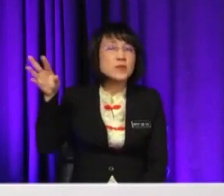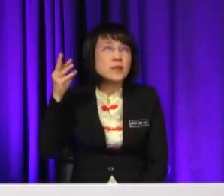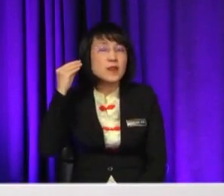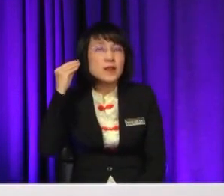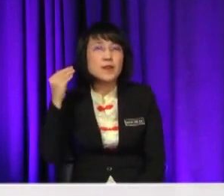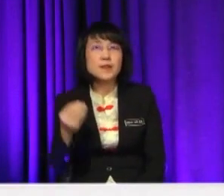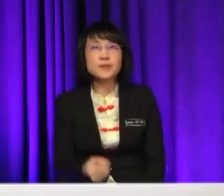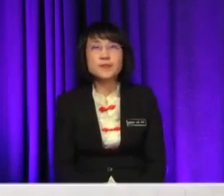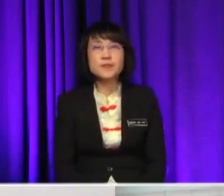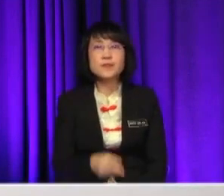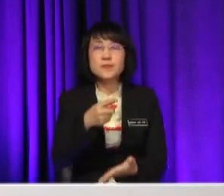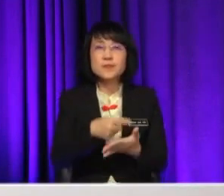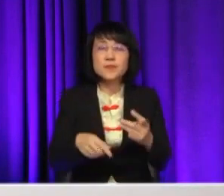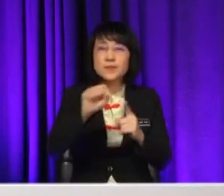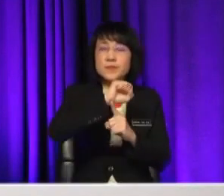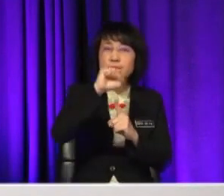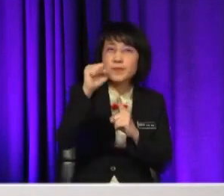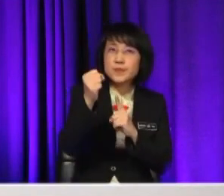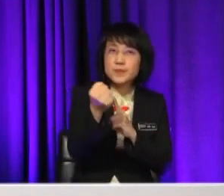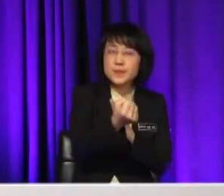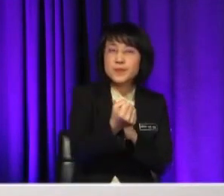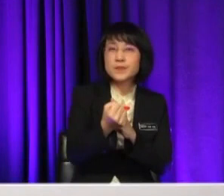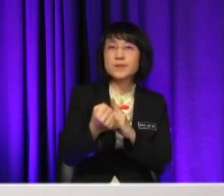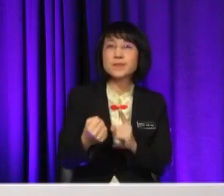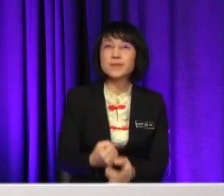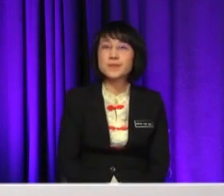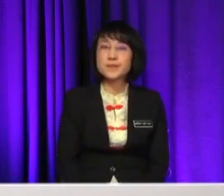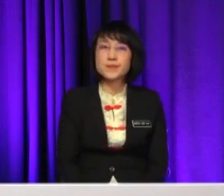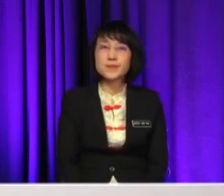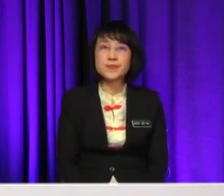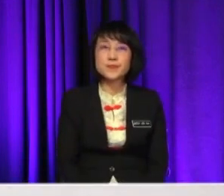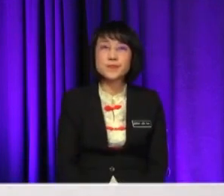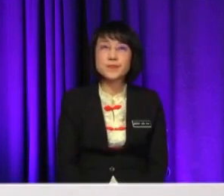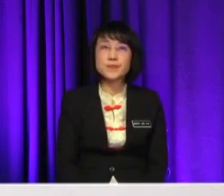kind of situation is it taking place in? And that